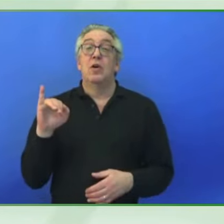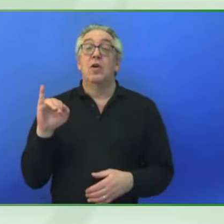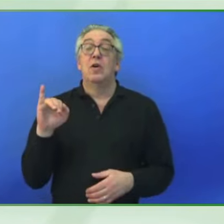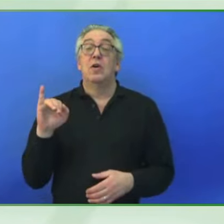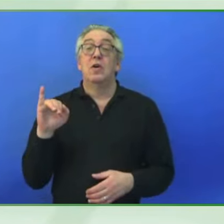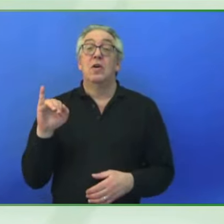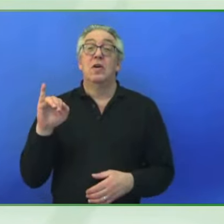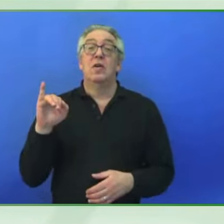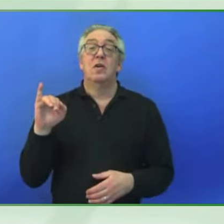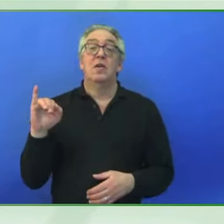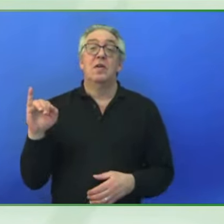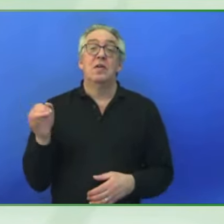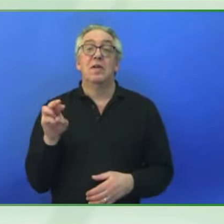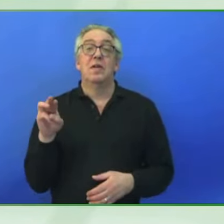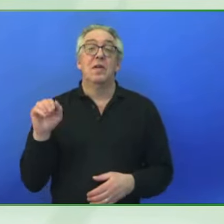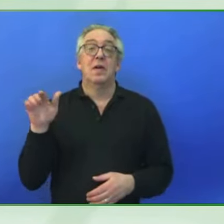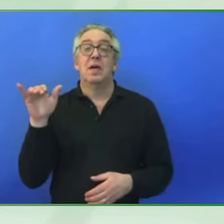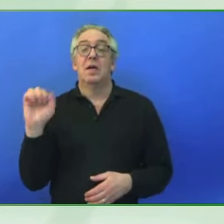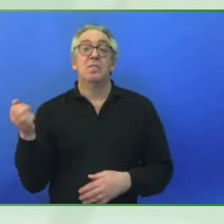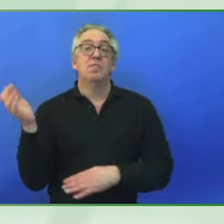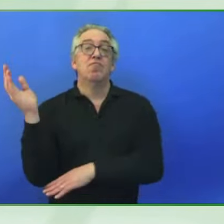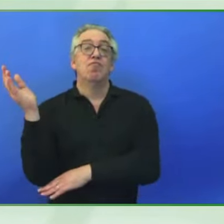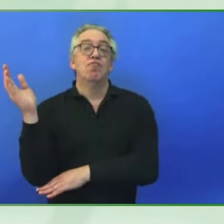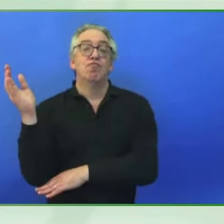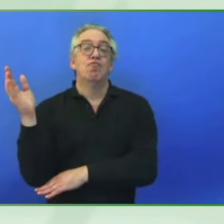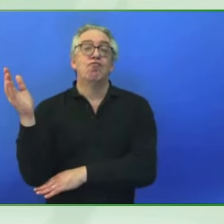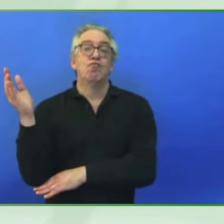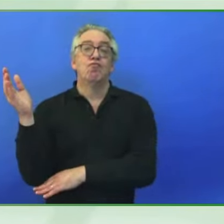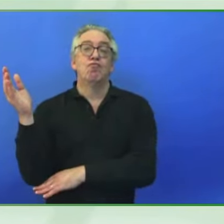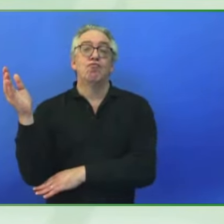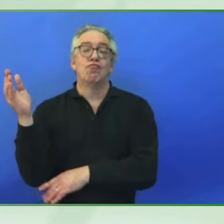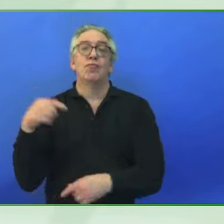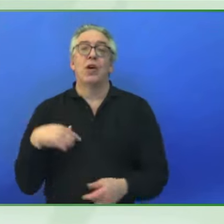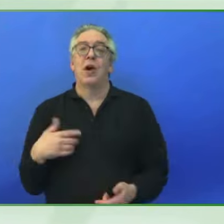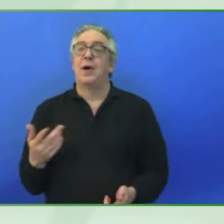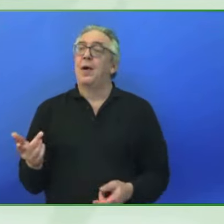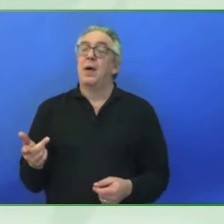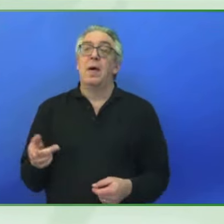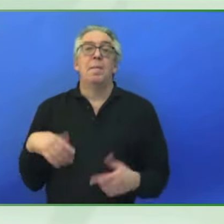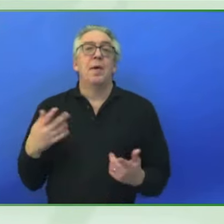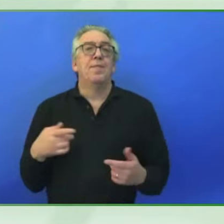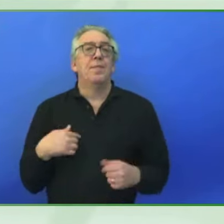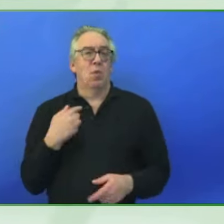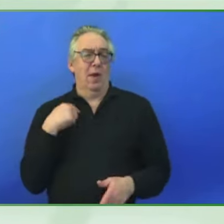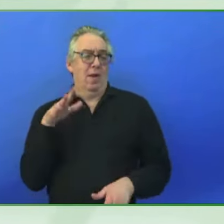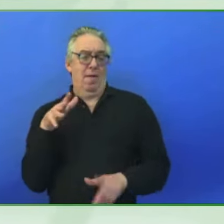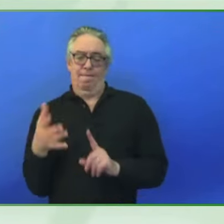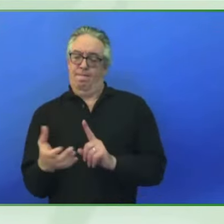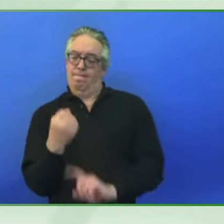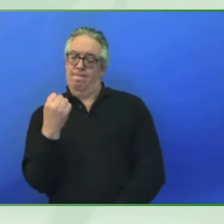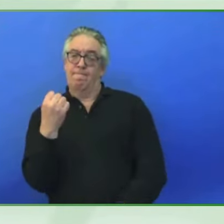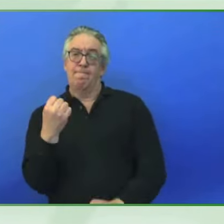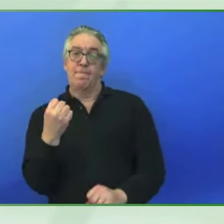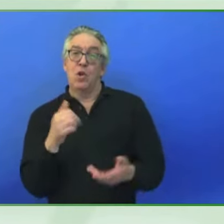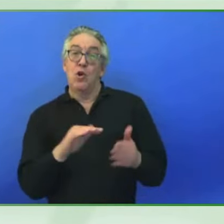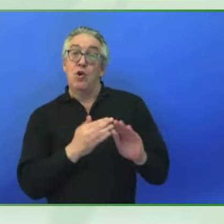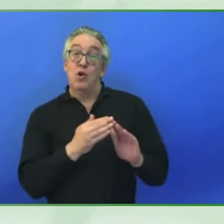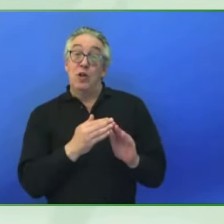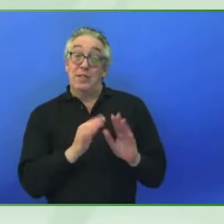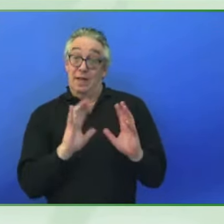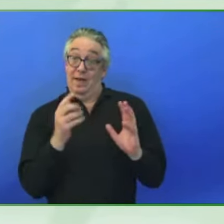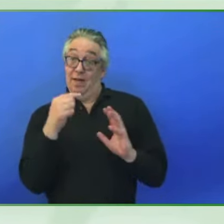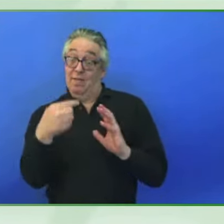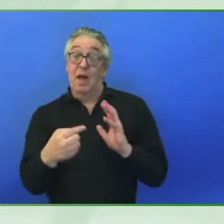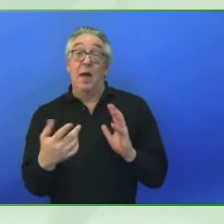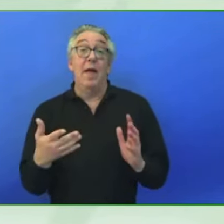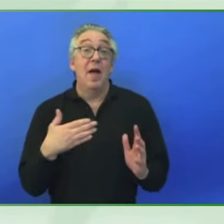to really discover some of the common challenges that cities were facing. And really a primary concern that kept creeping up was